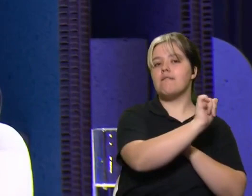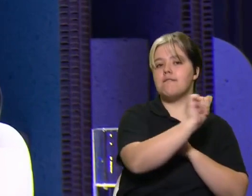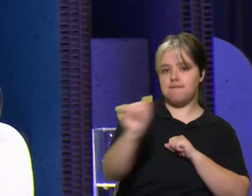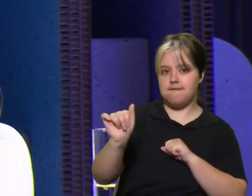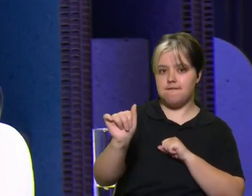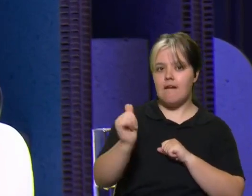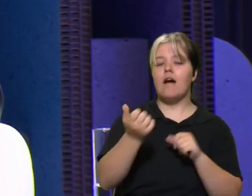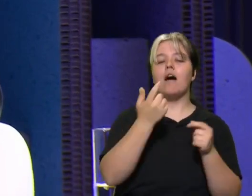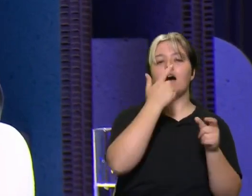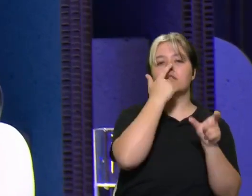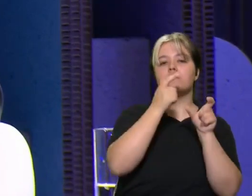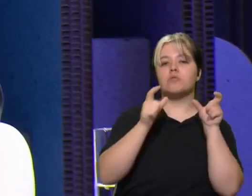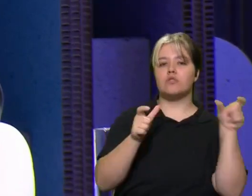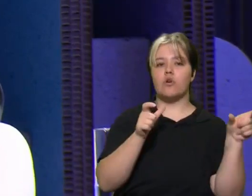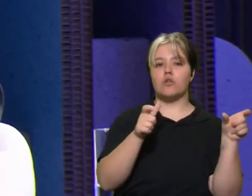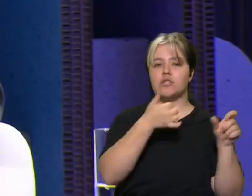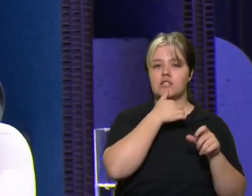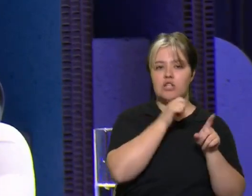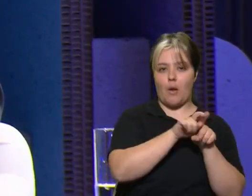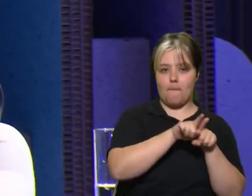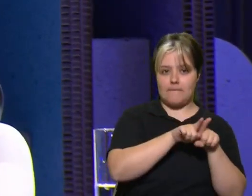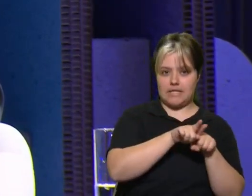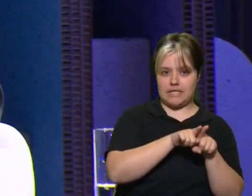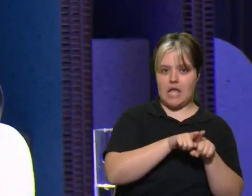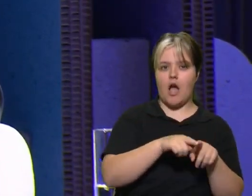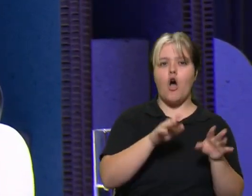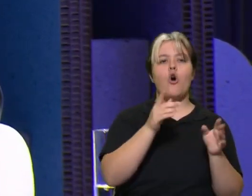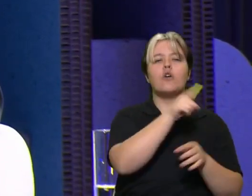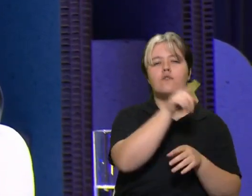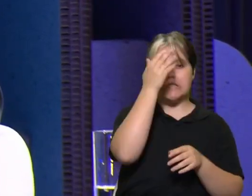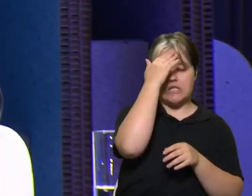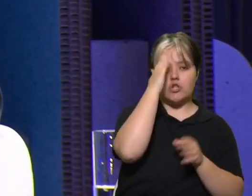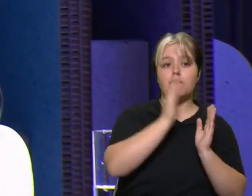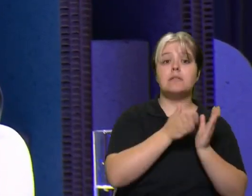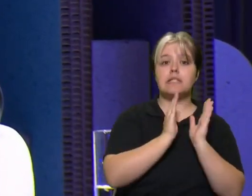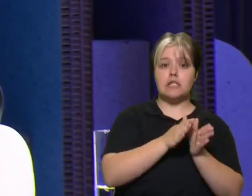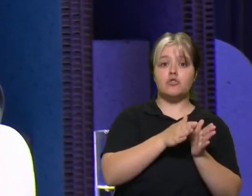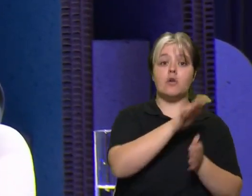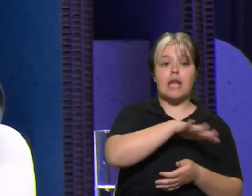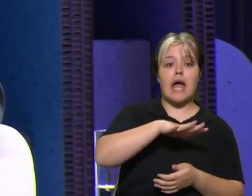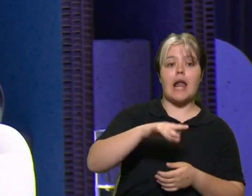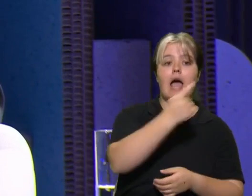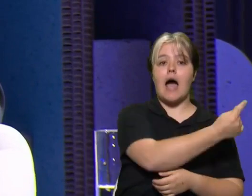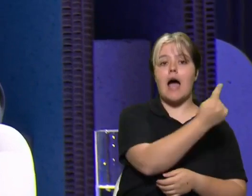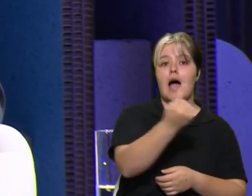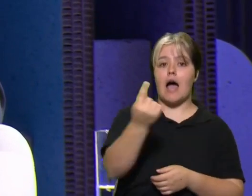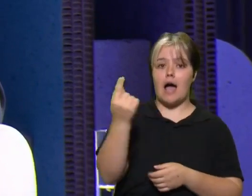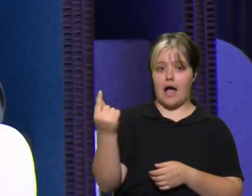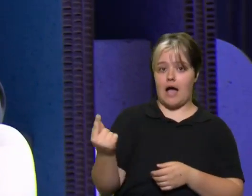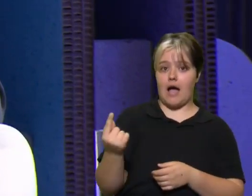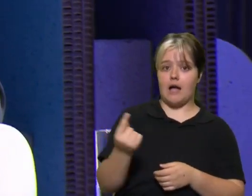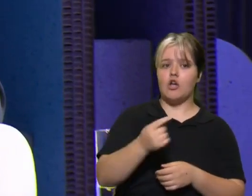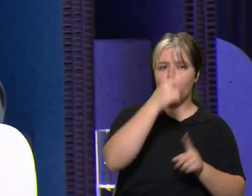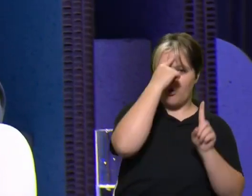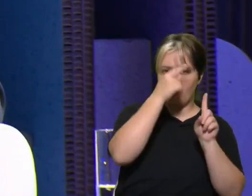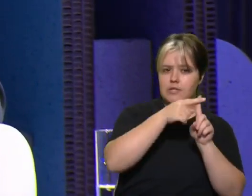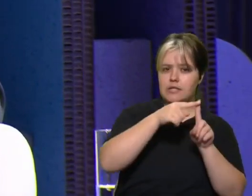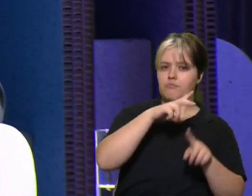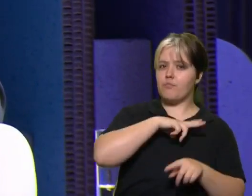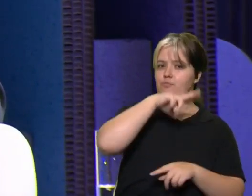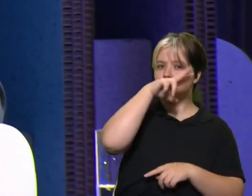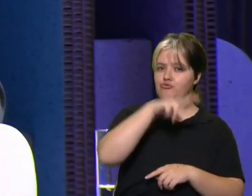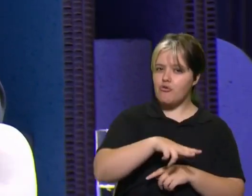an advice to the decision makers. What do you need in your area